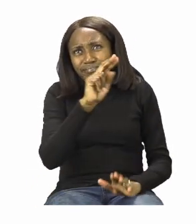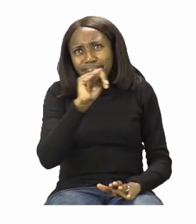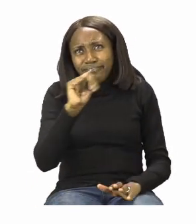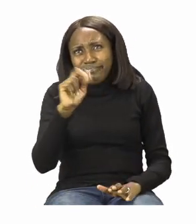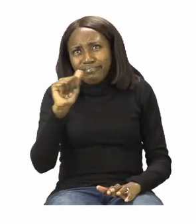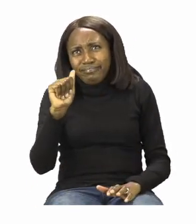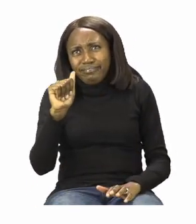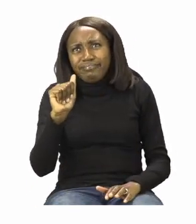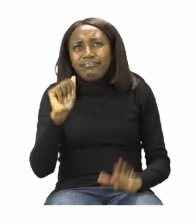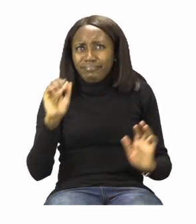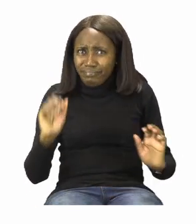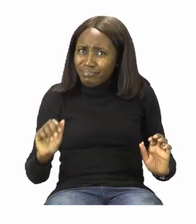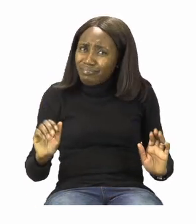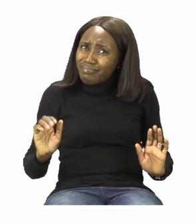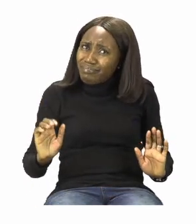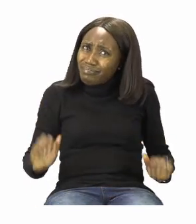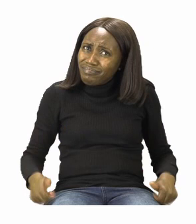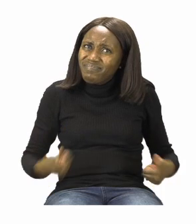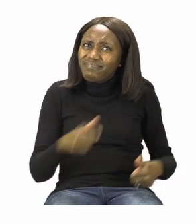Tim,